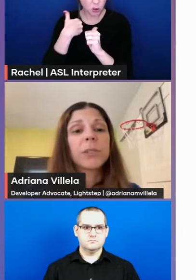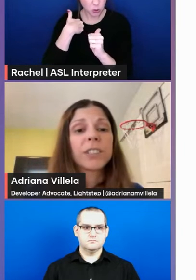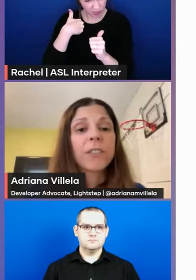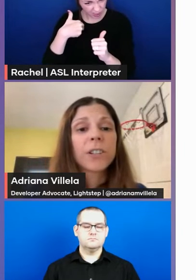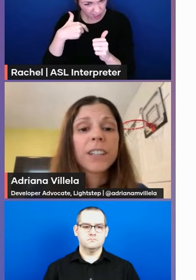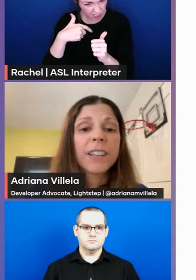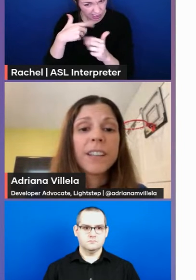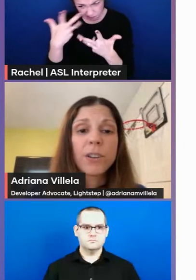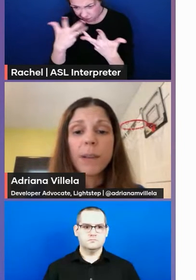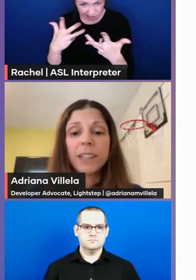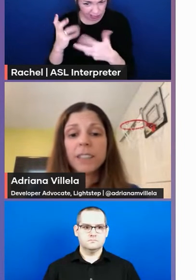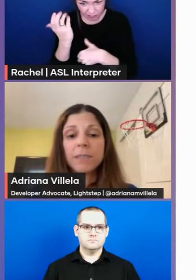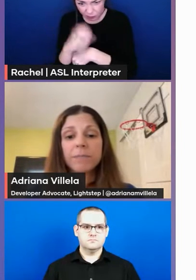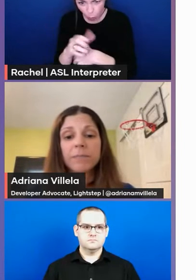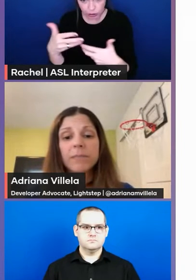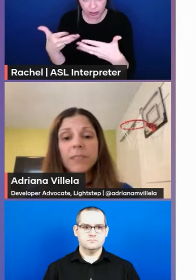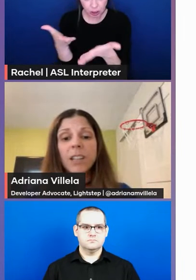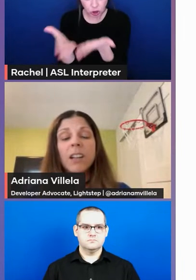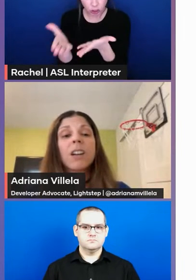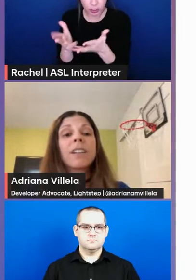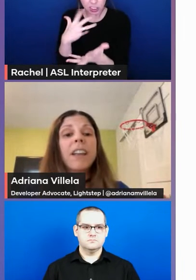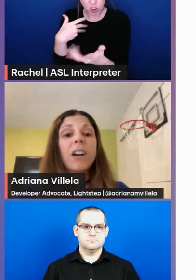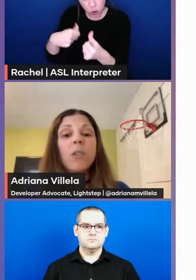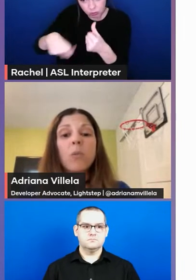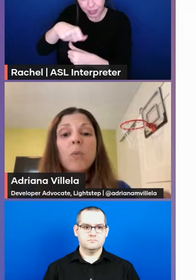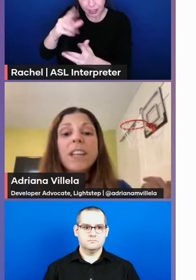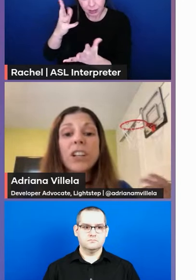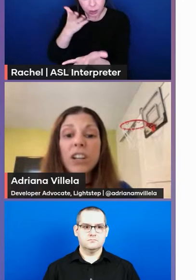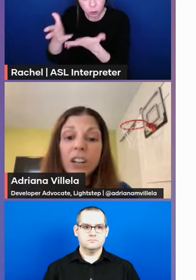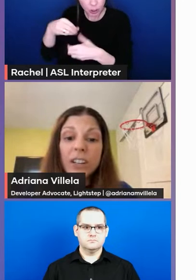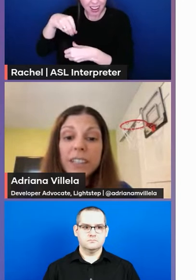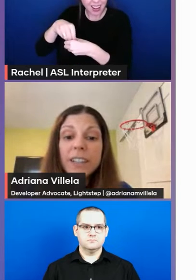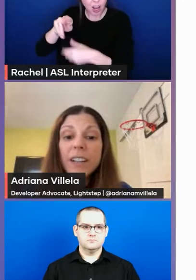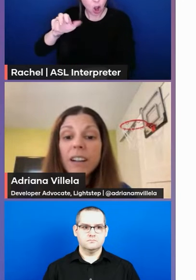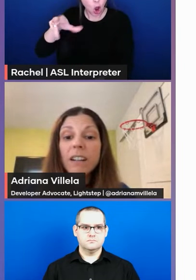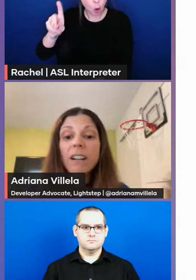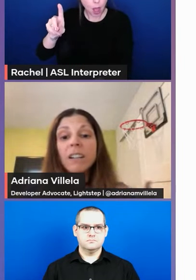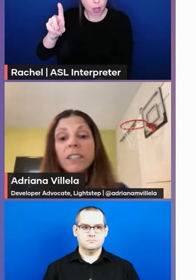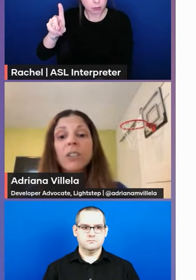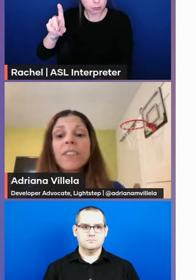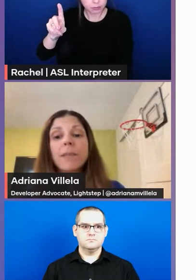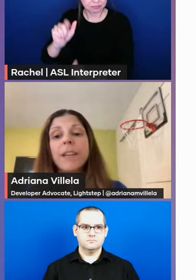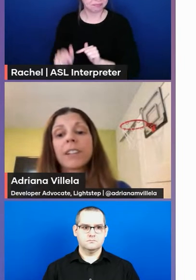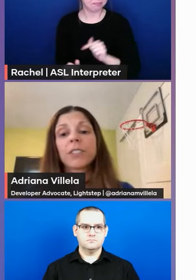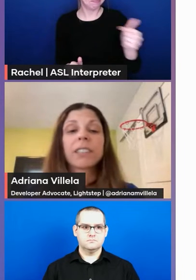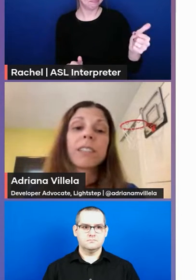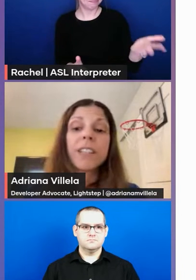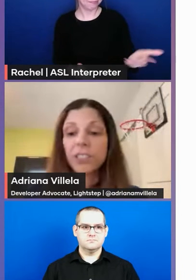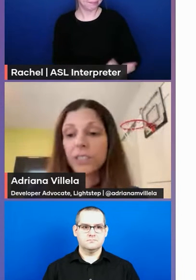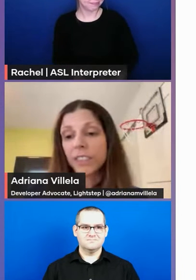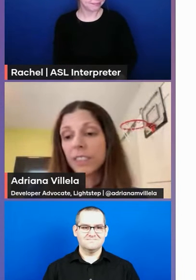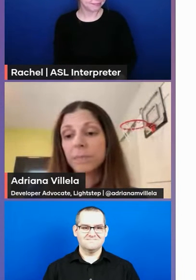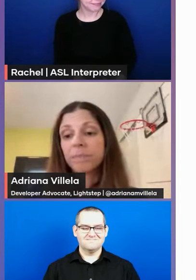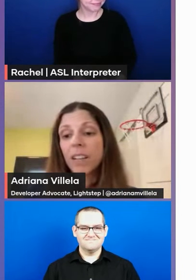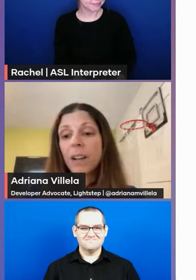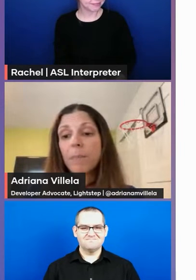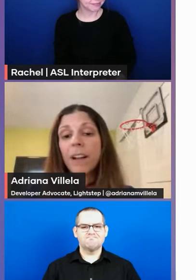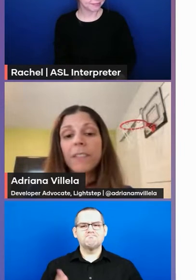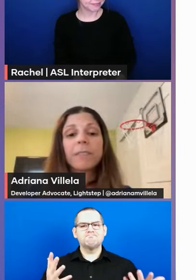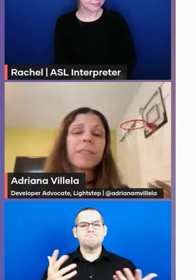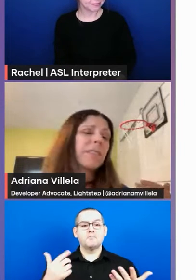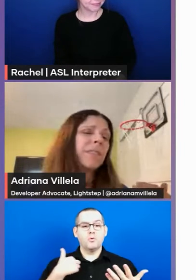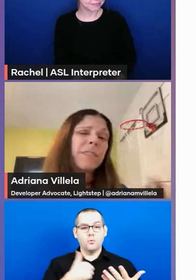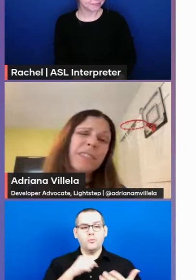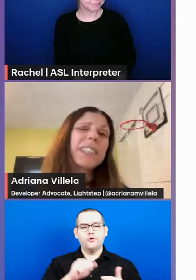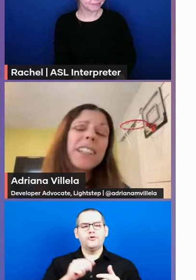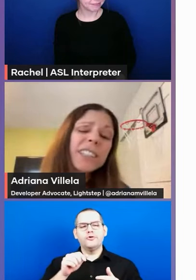to talk to each other in Nomad? Now, we could hard code the IP addresses of these services,